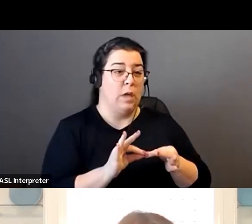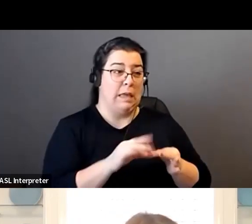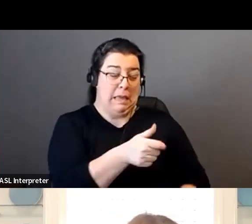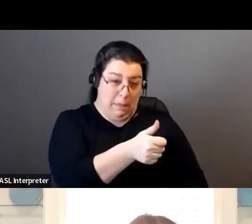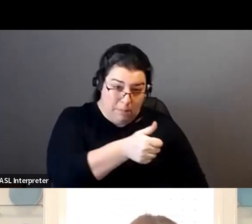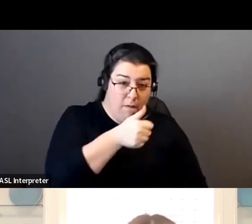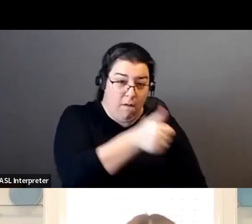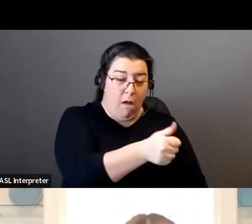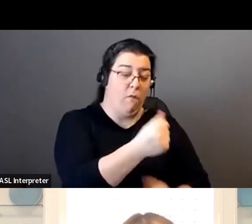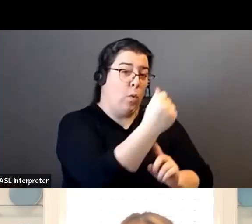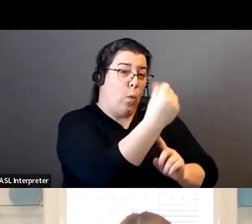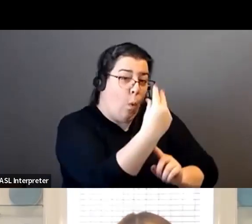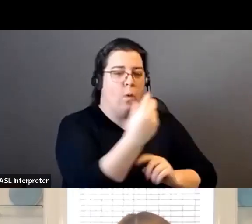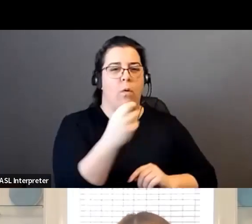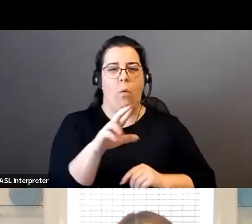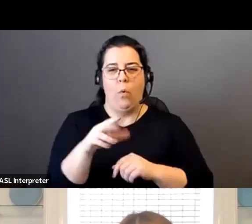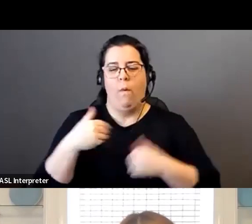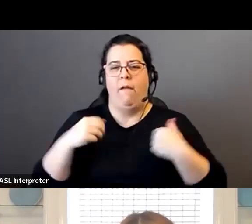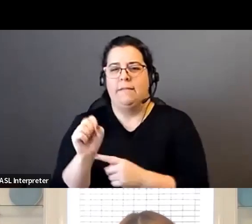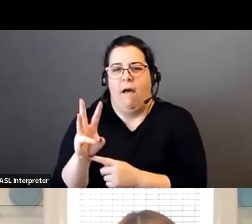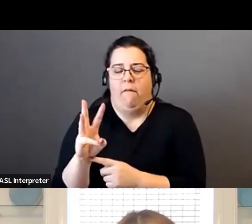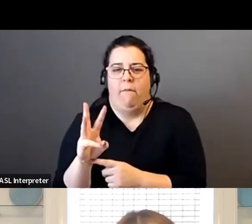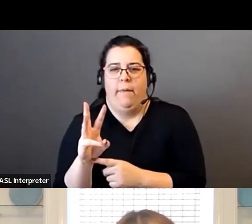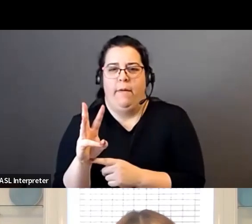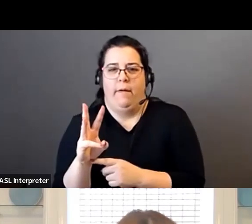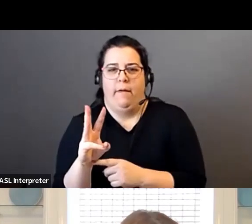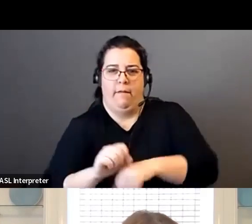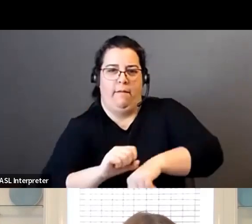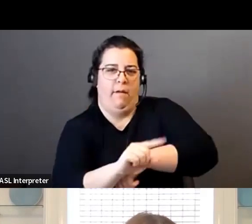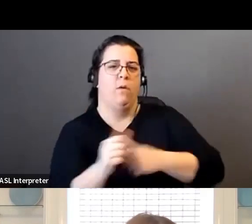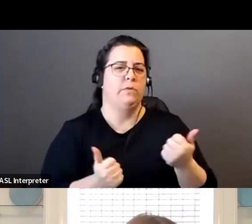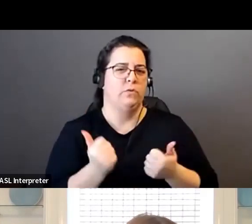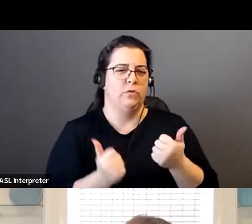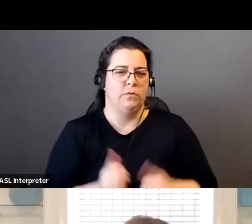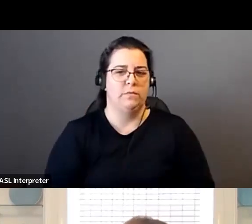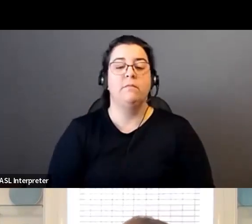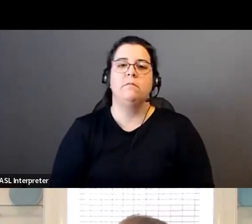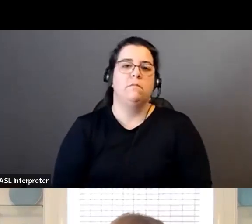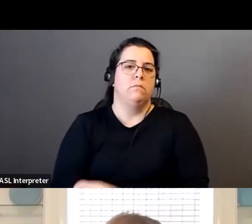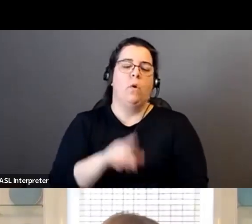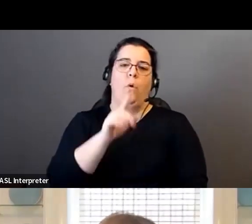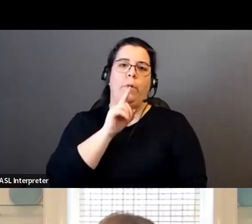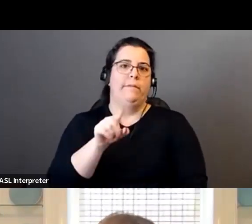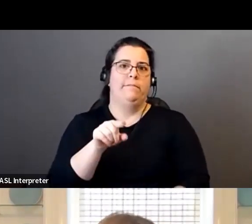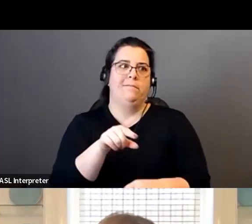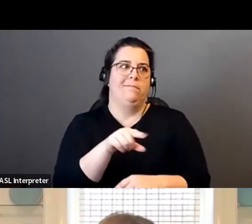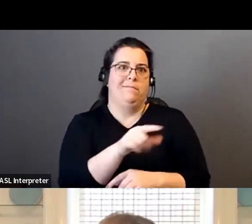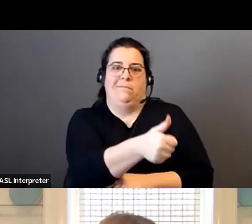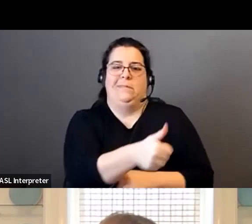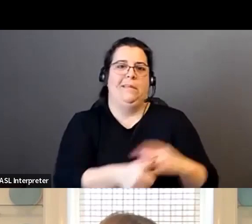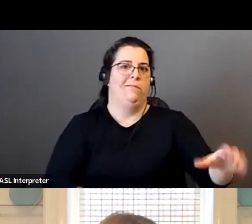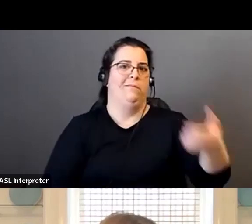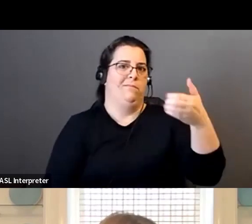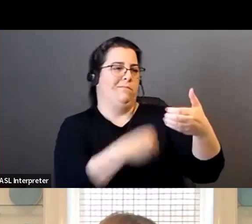use this, Mm-hmm. and it's actually a little sidebar story. I had a conversation with a